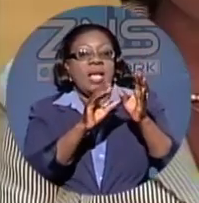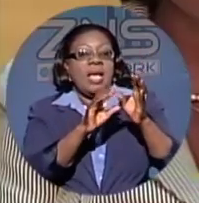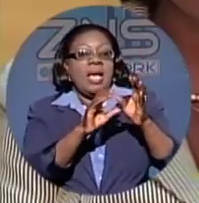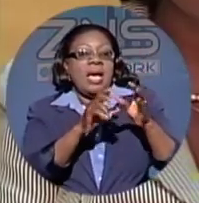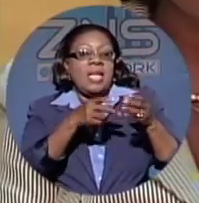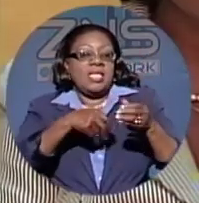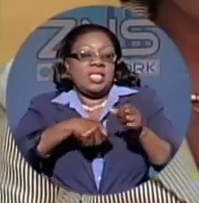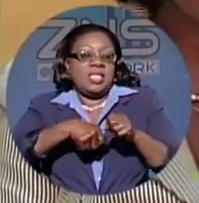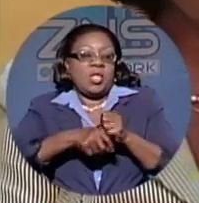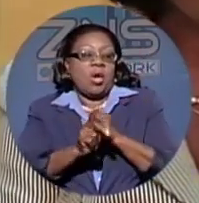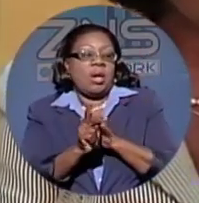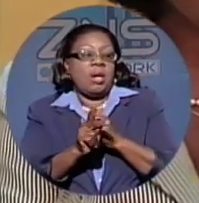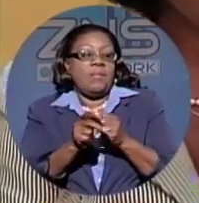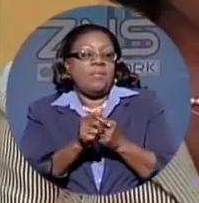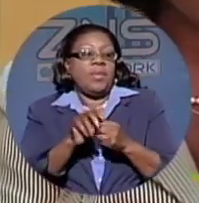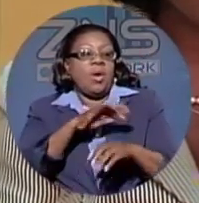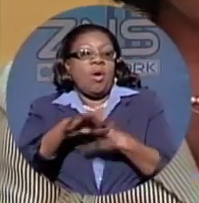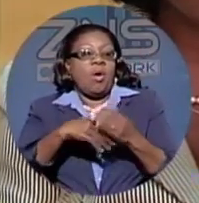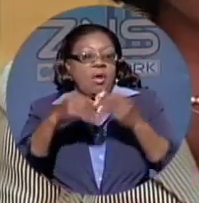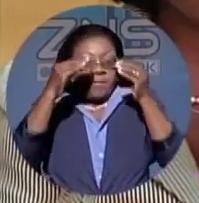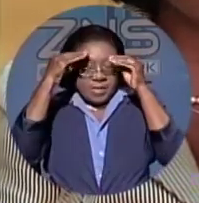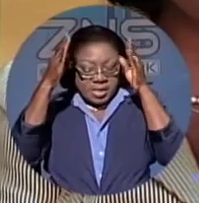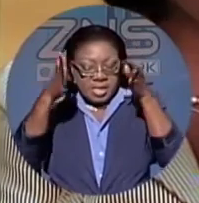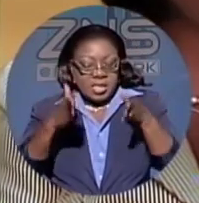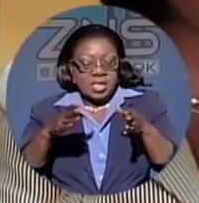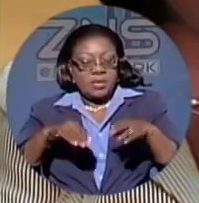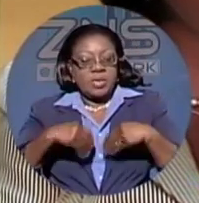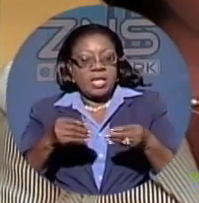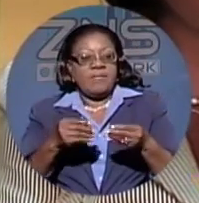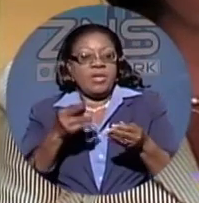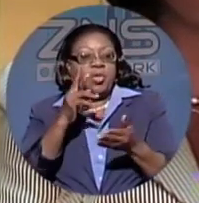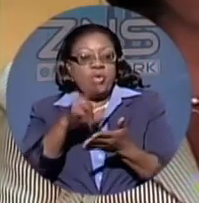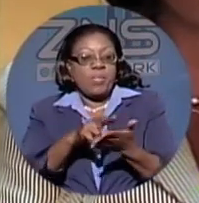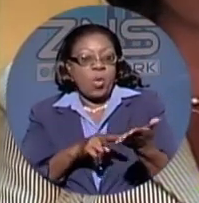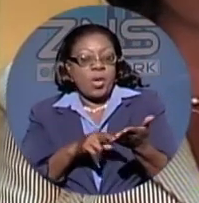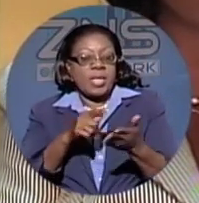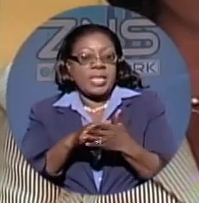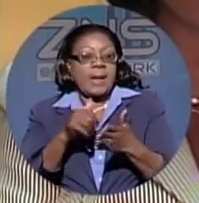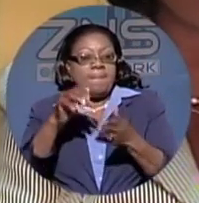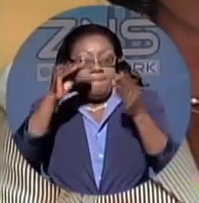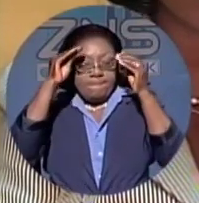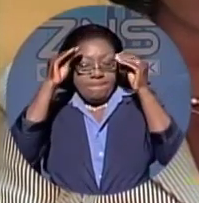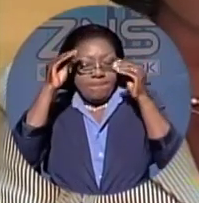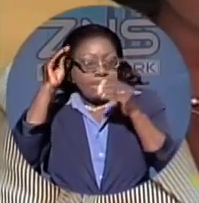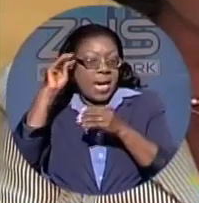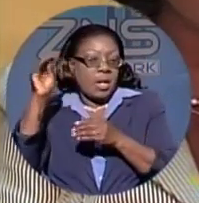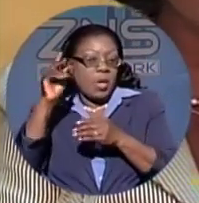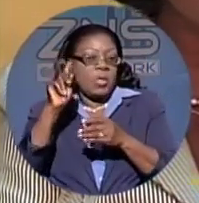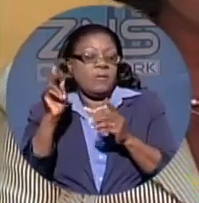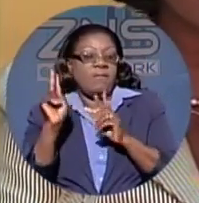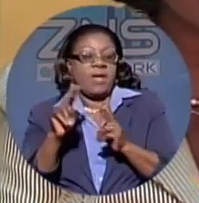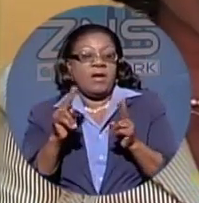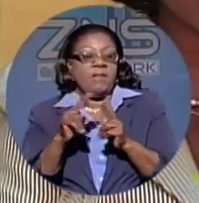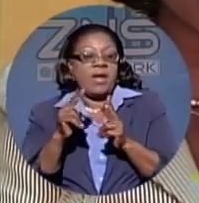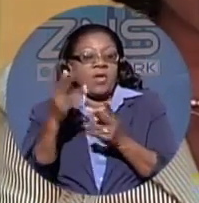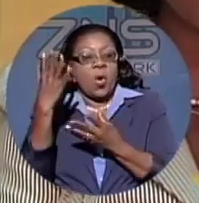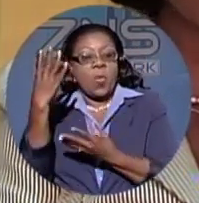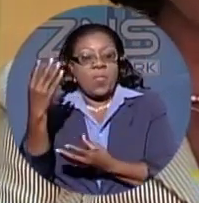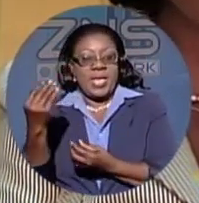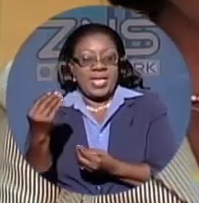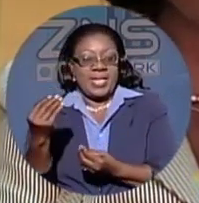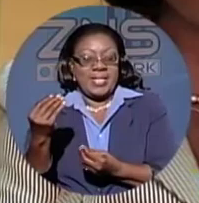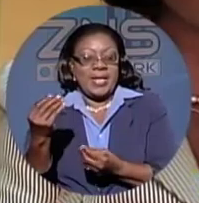and English. All of his teachers would give you the report that Marco was very obedient,